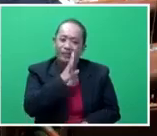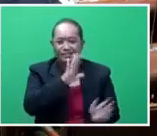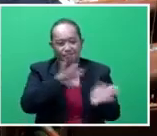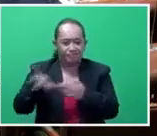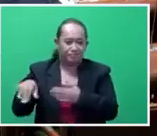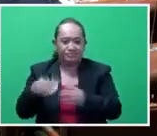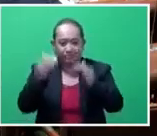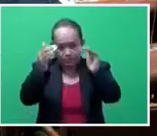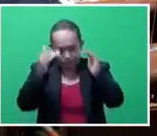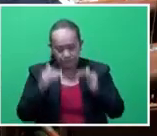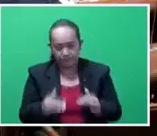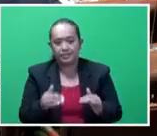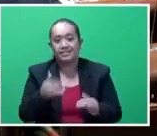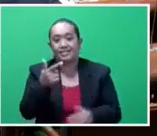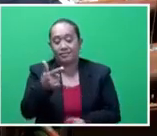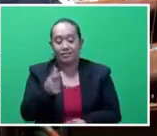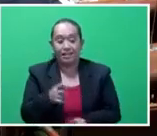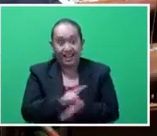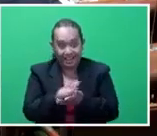for today and come back.